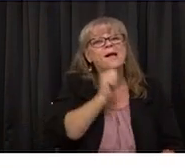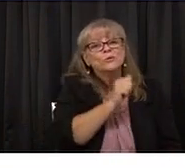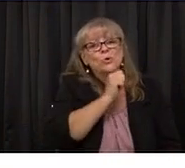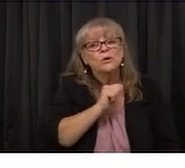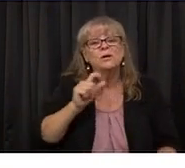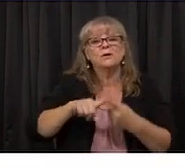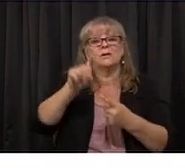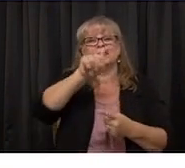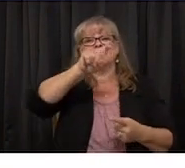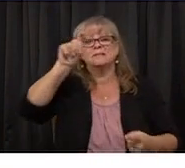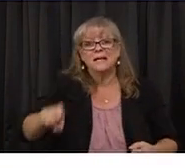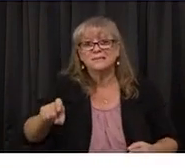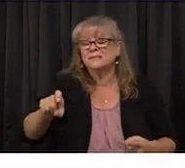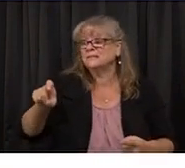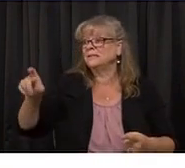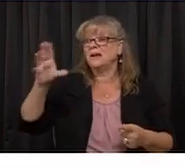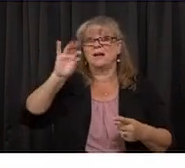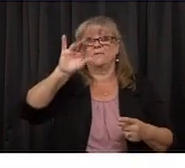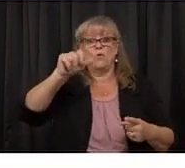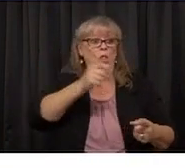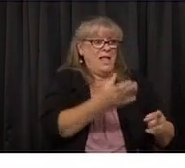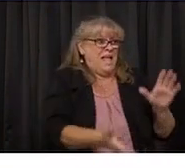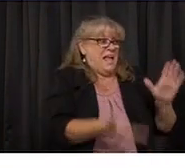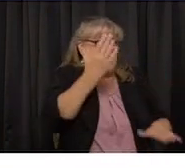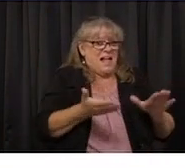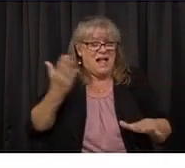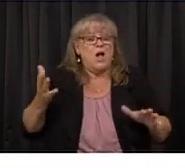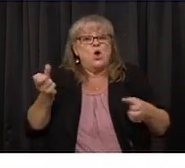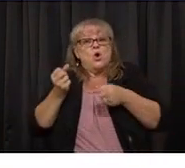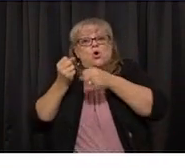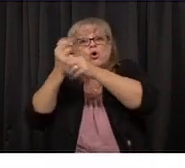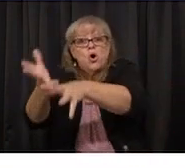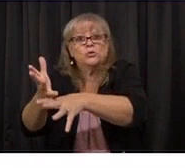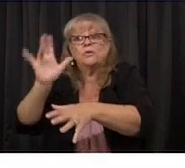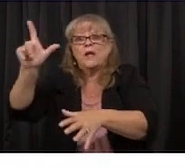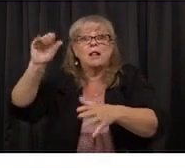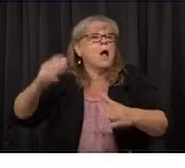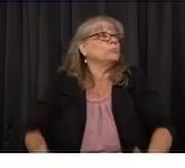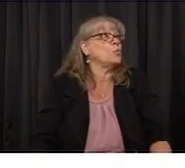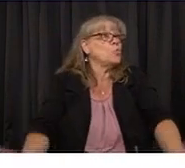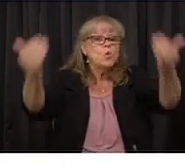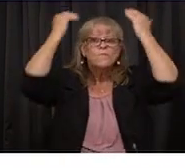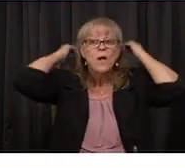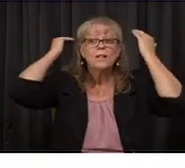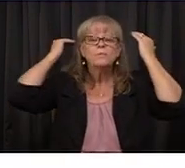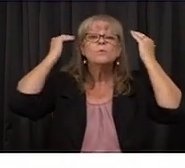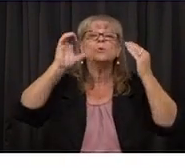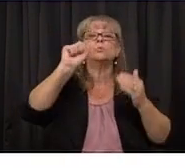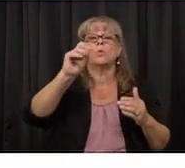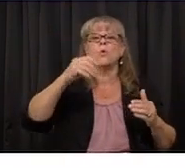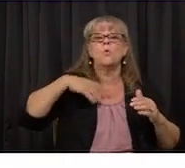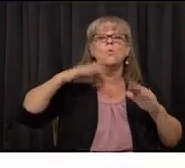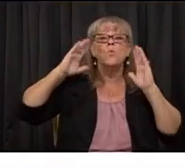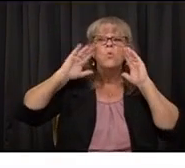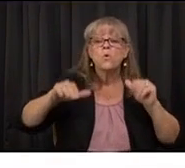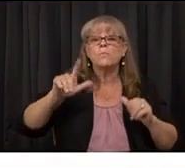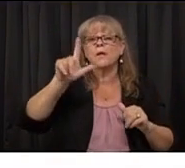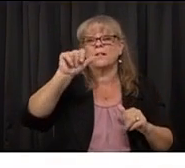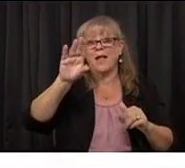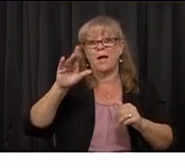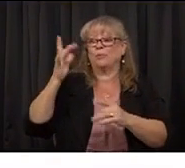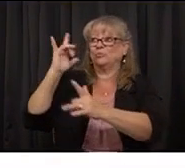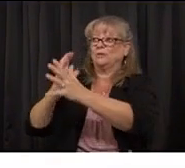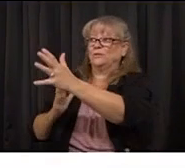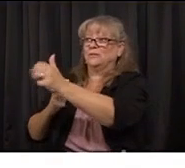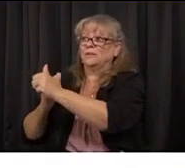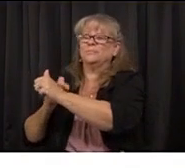longer very useful to us. We hope they get their act together and they're useful to us again, but we have alternatives, and we're taking it into